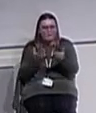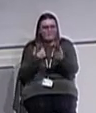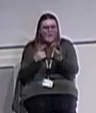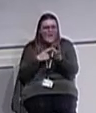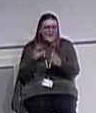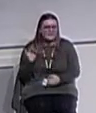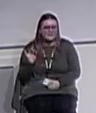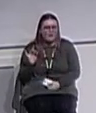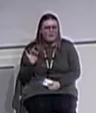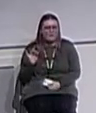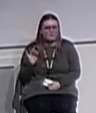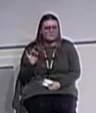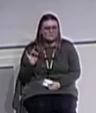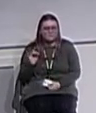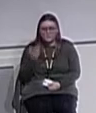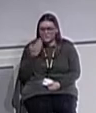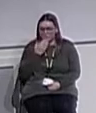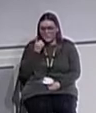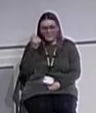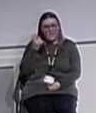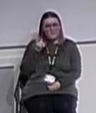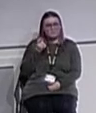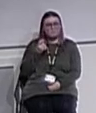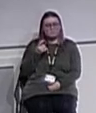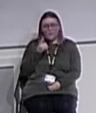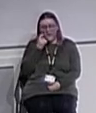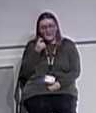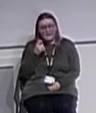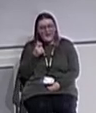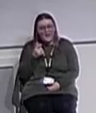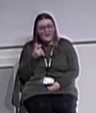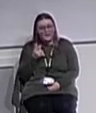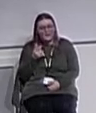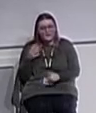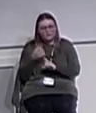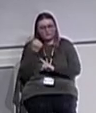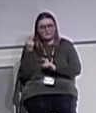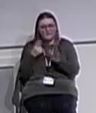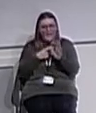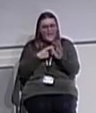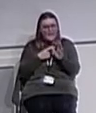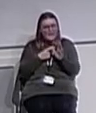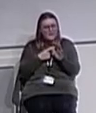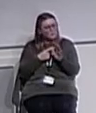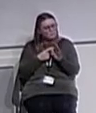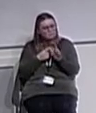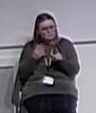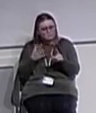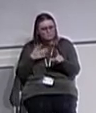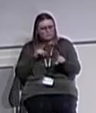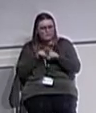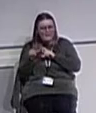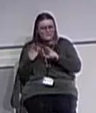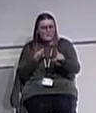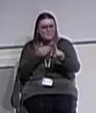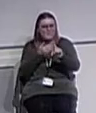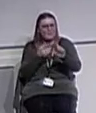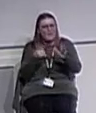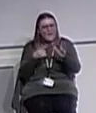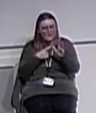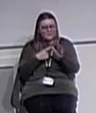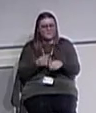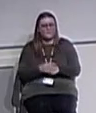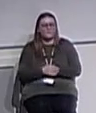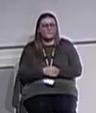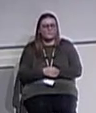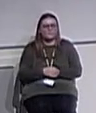If your school thinks you can get an A, we want you to work for that A. Work to the best of your ability, and you'll be so proud of it if you do get that A. Now, we